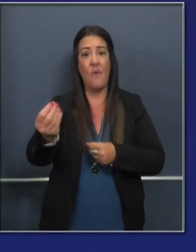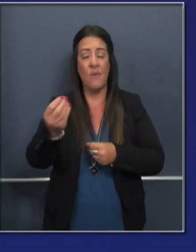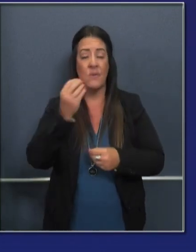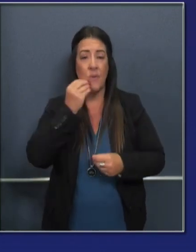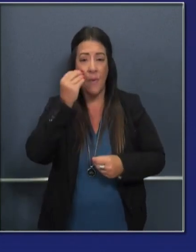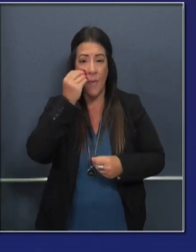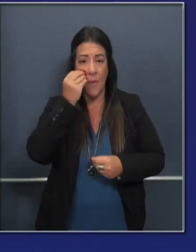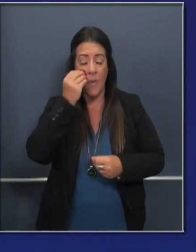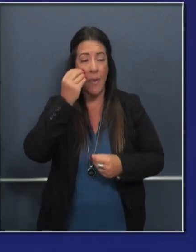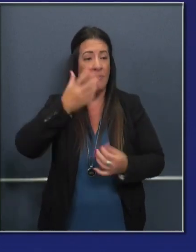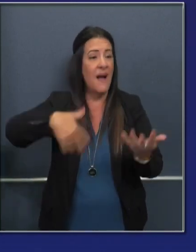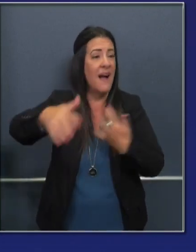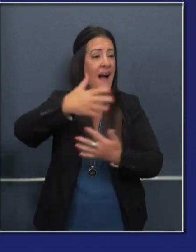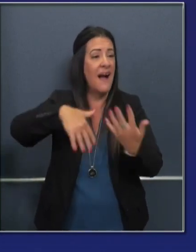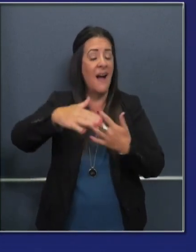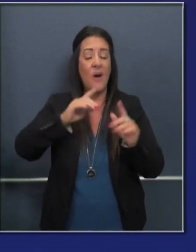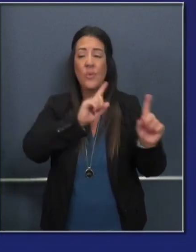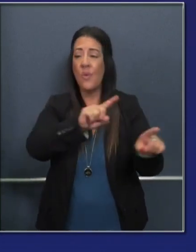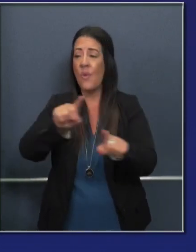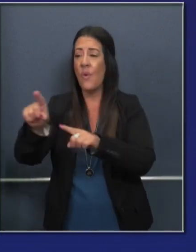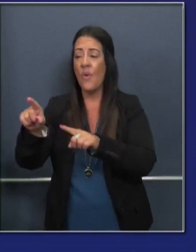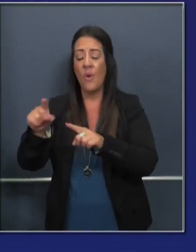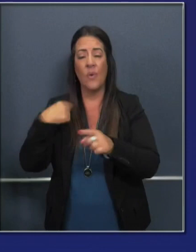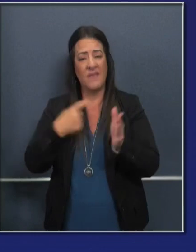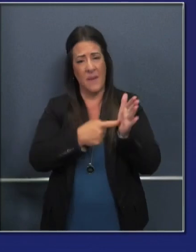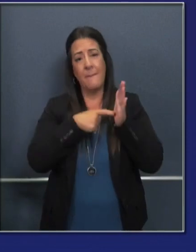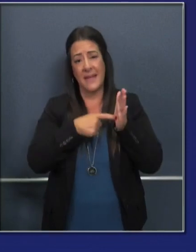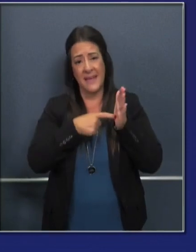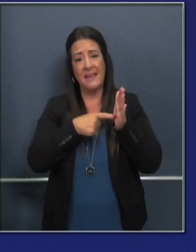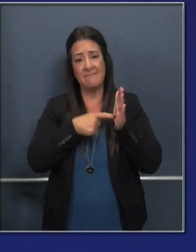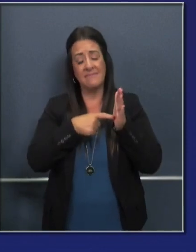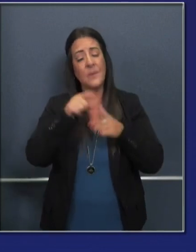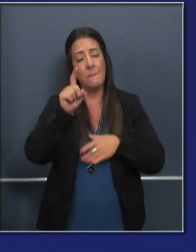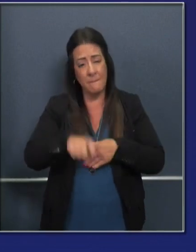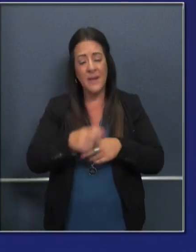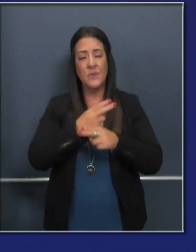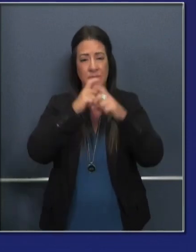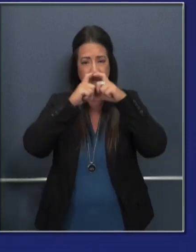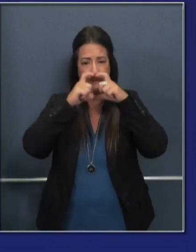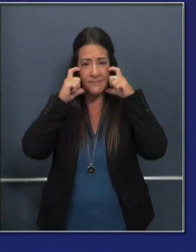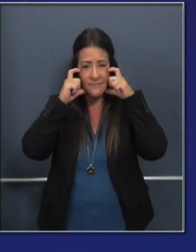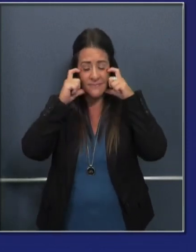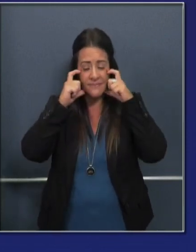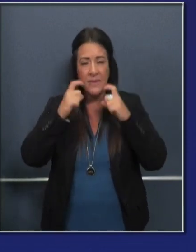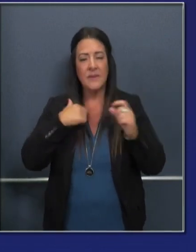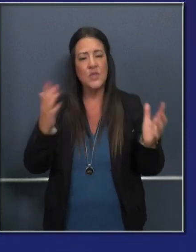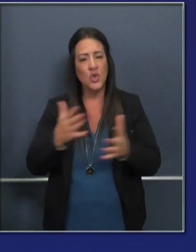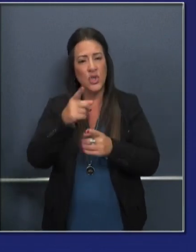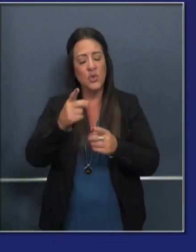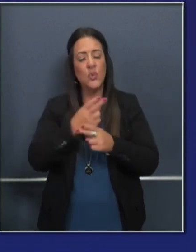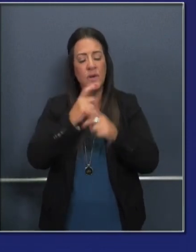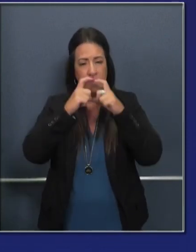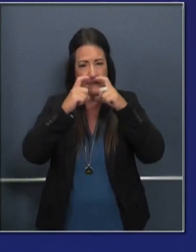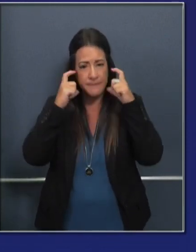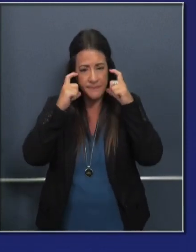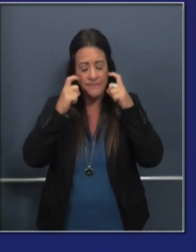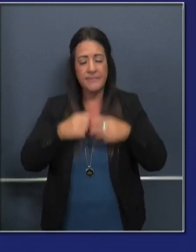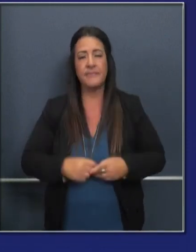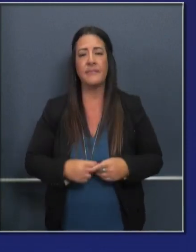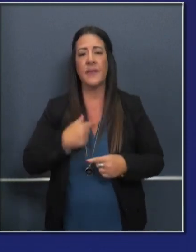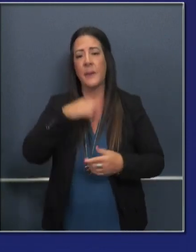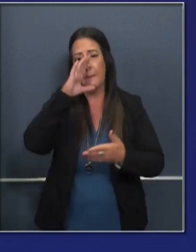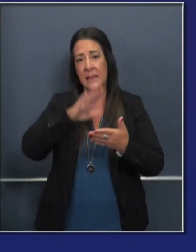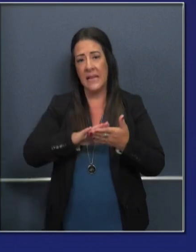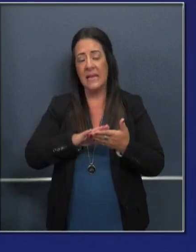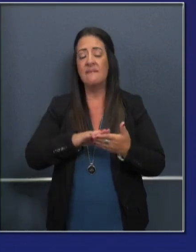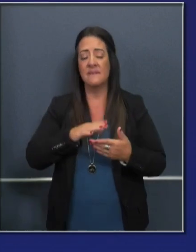public. Please, we have a mandate in the state of California to wear a face covering. We encourage you to do that. And we believe that